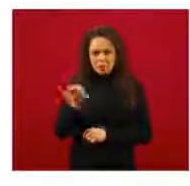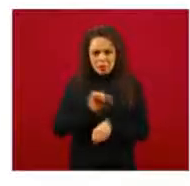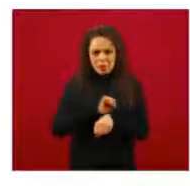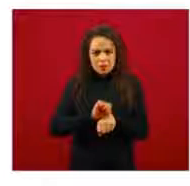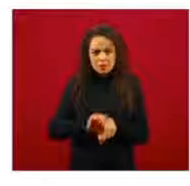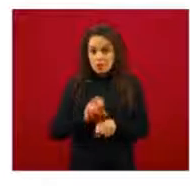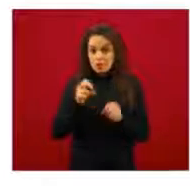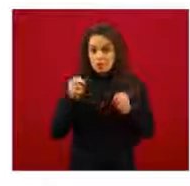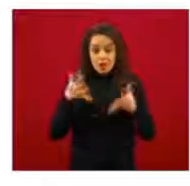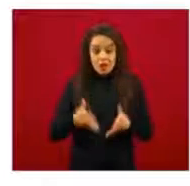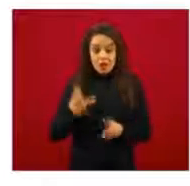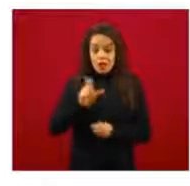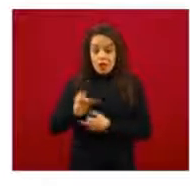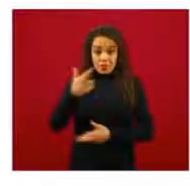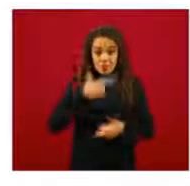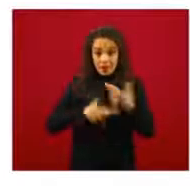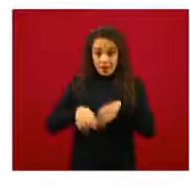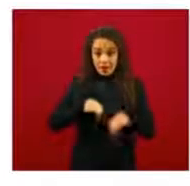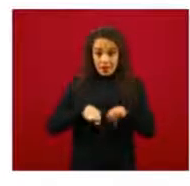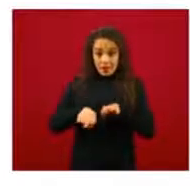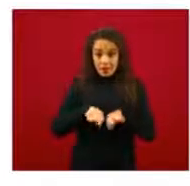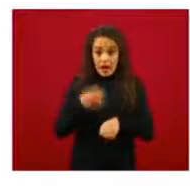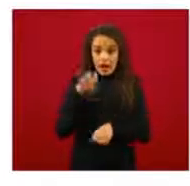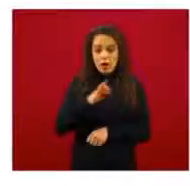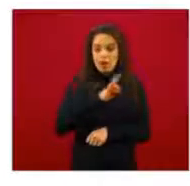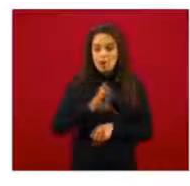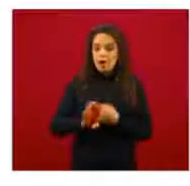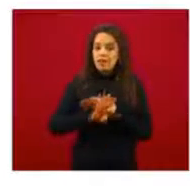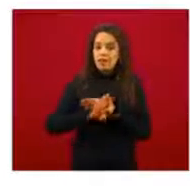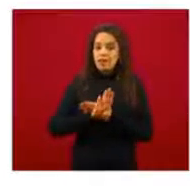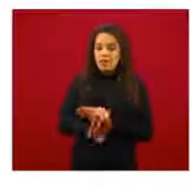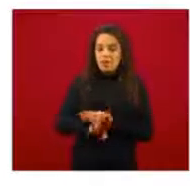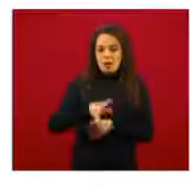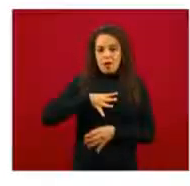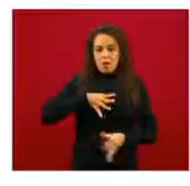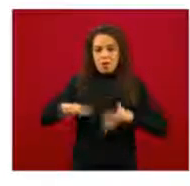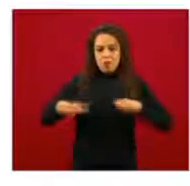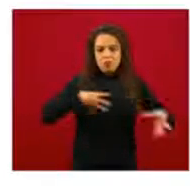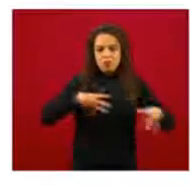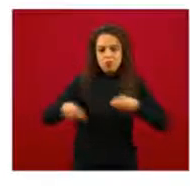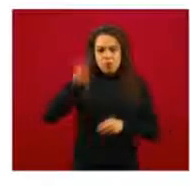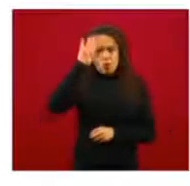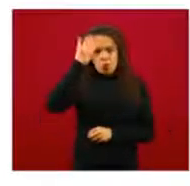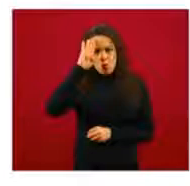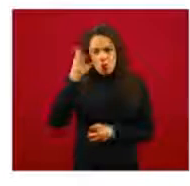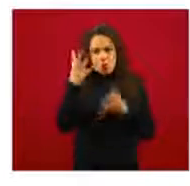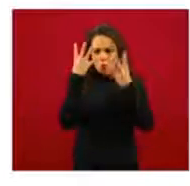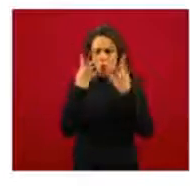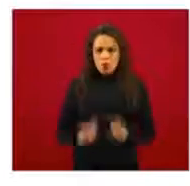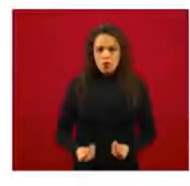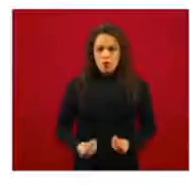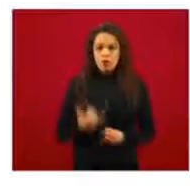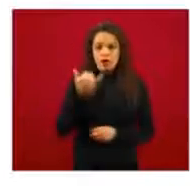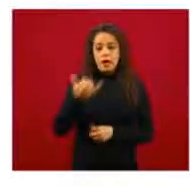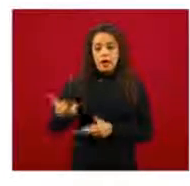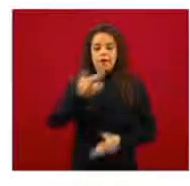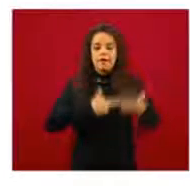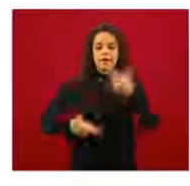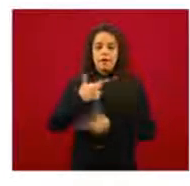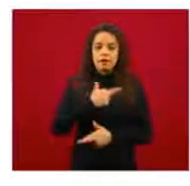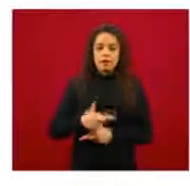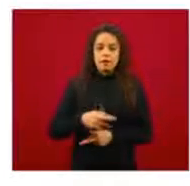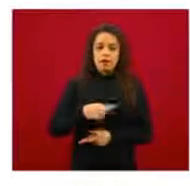same time to ensure that the return to workplaces do not imply massive contagion or outbreaks in